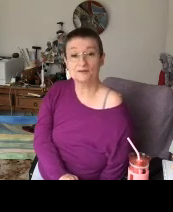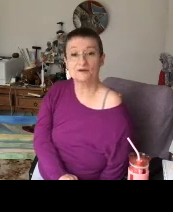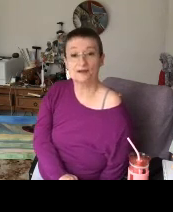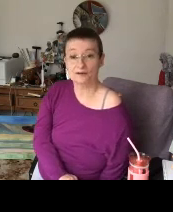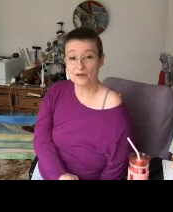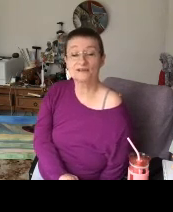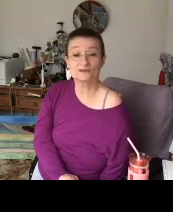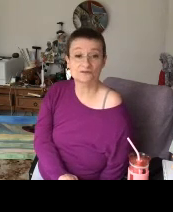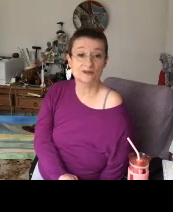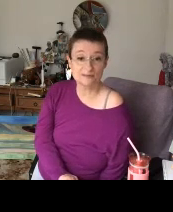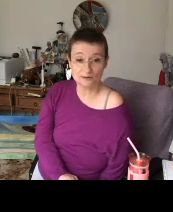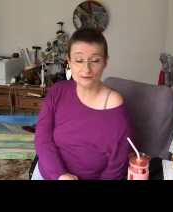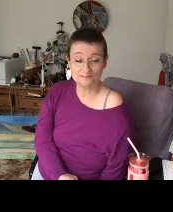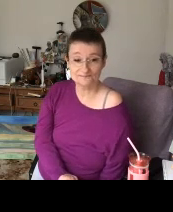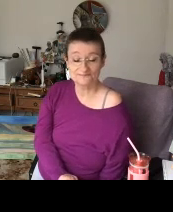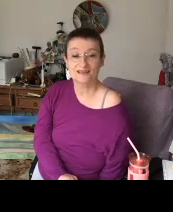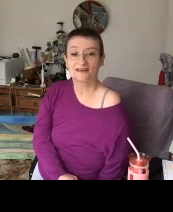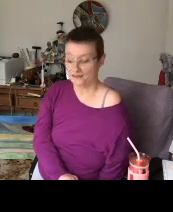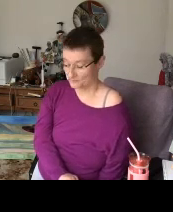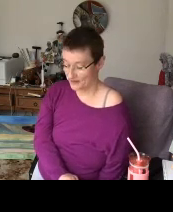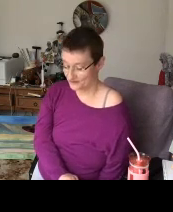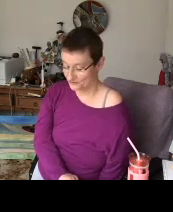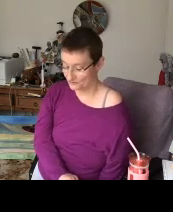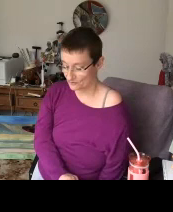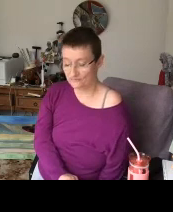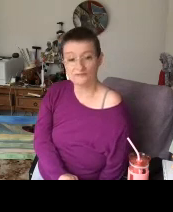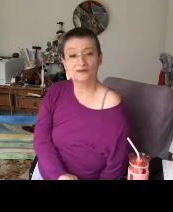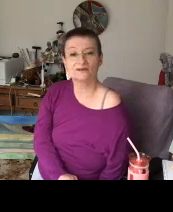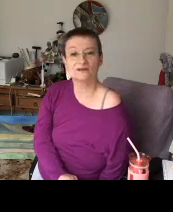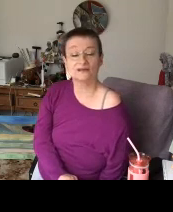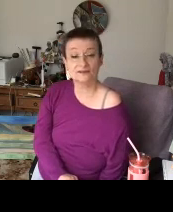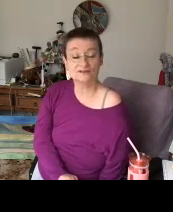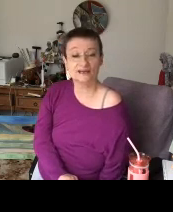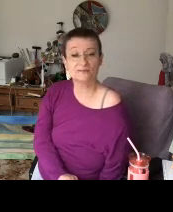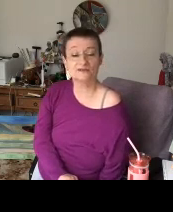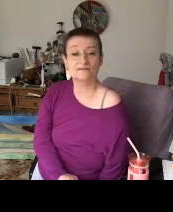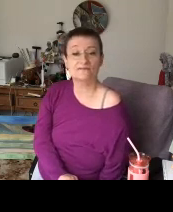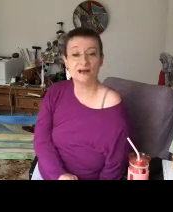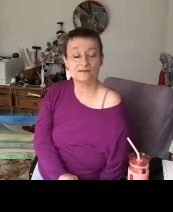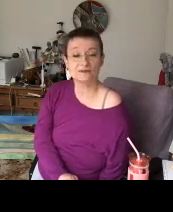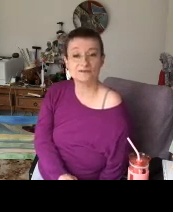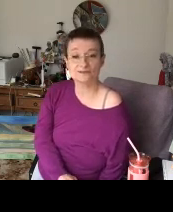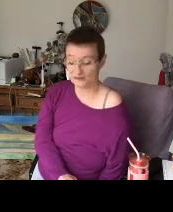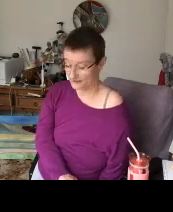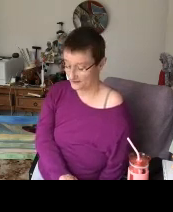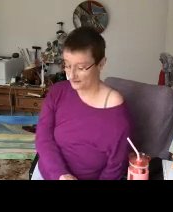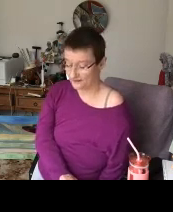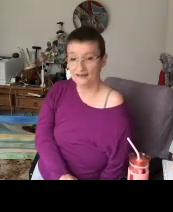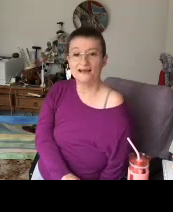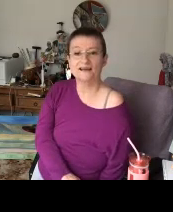I'm a painter of people, a painter of landscapes and